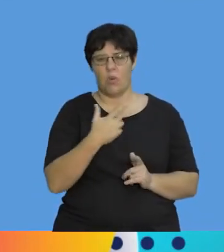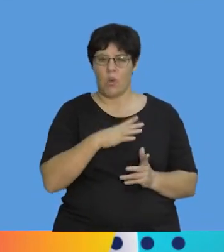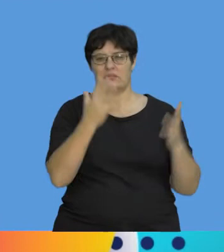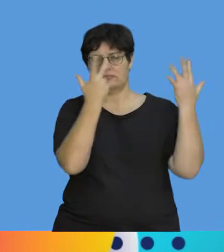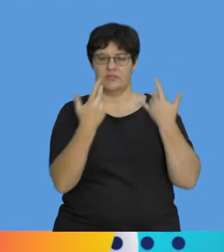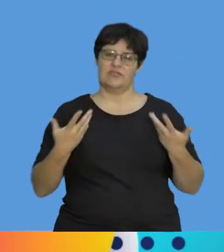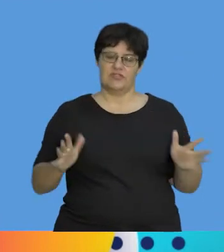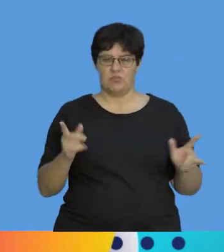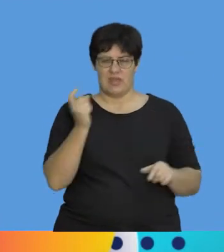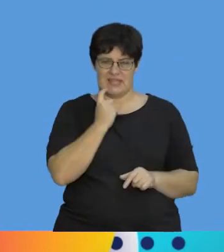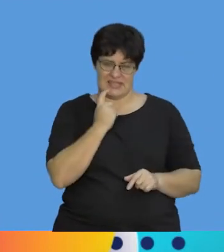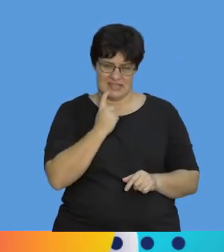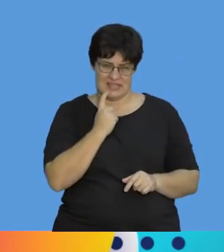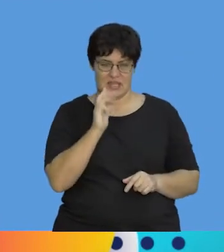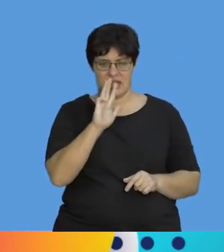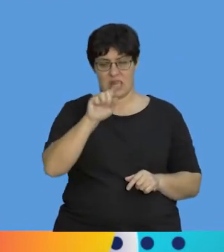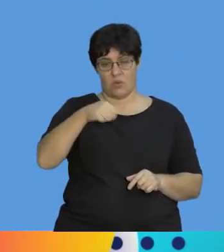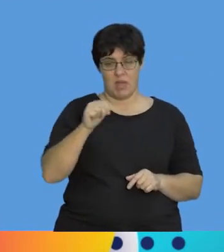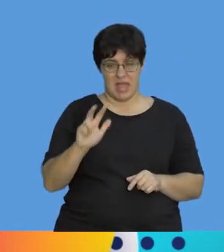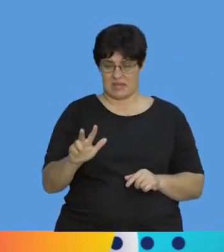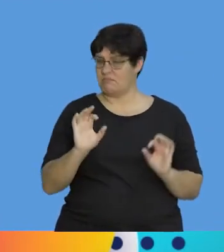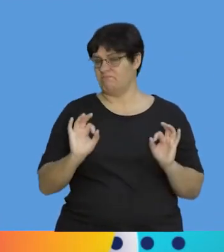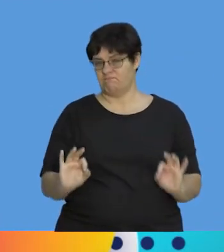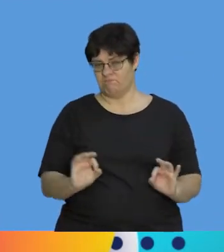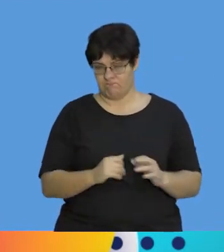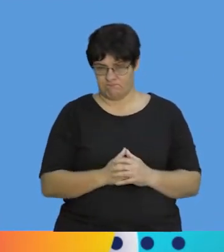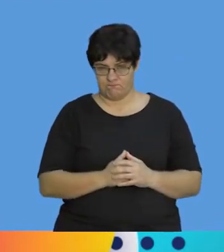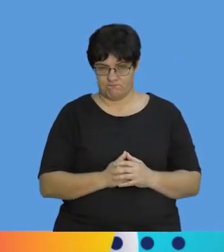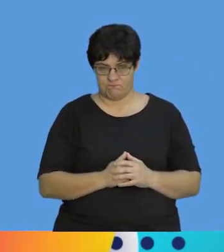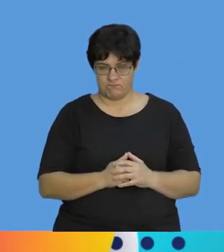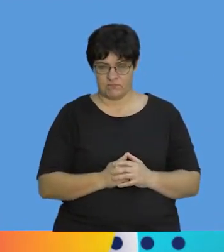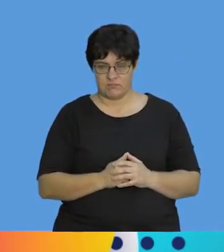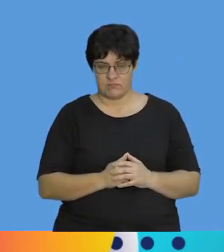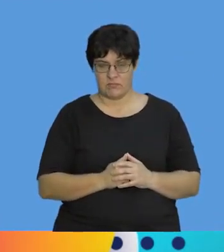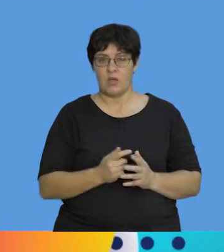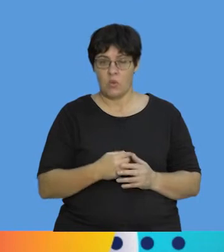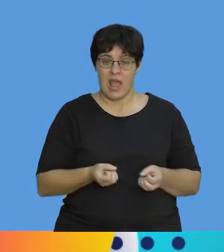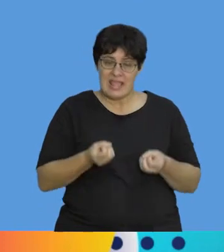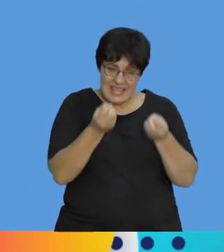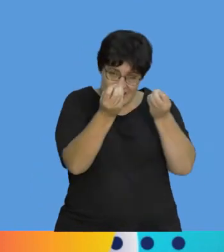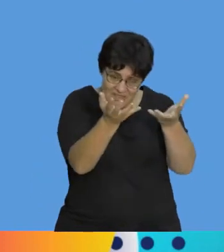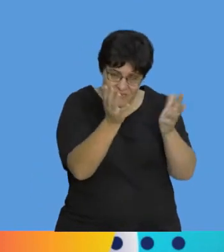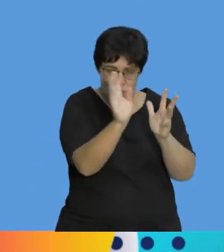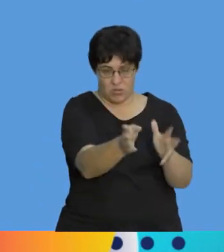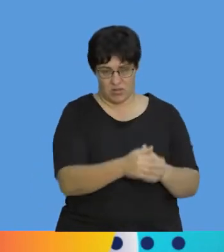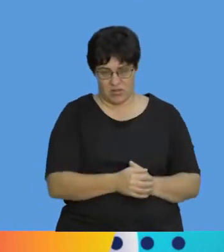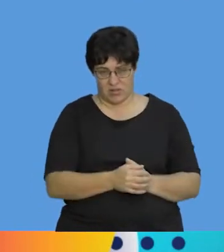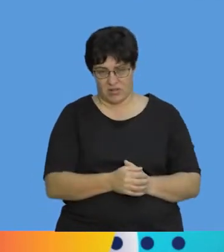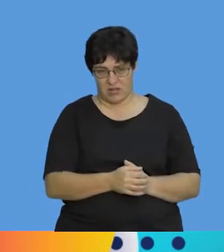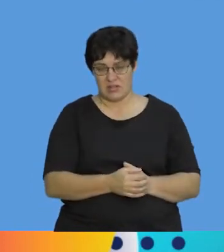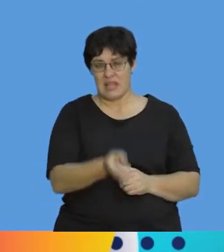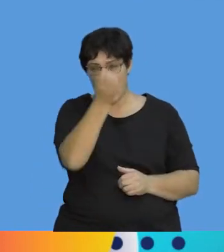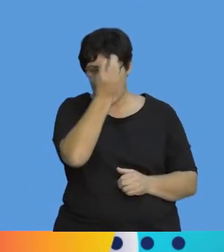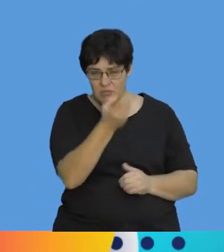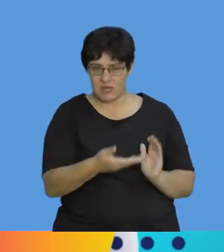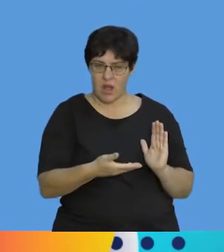We just want to make the calculations easier, so 9.8's perfect. Once again, it's given to you. It's